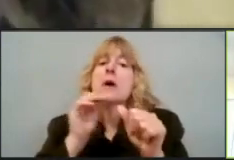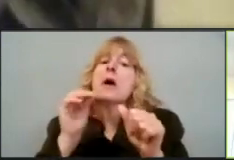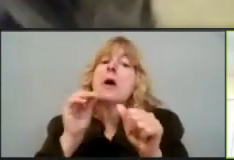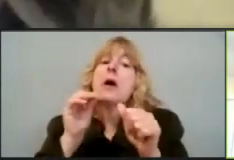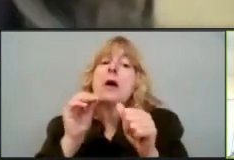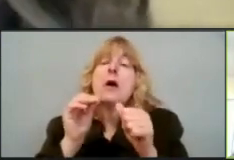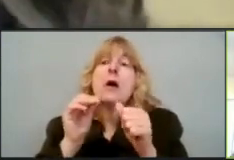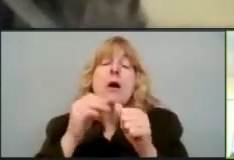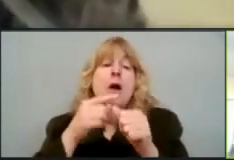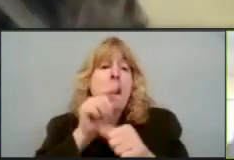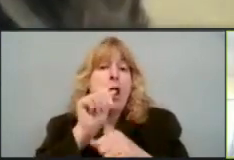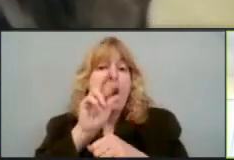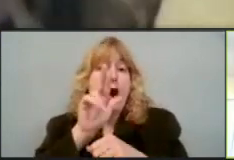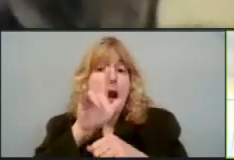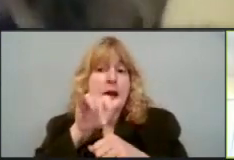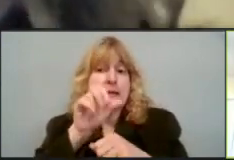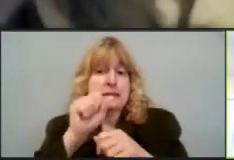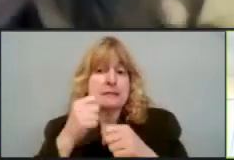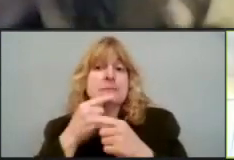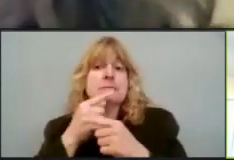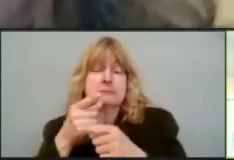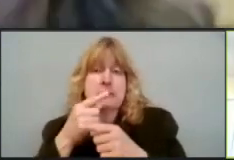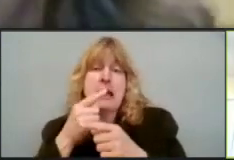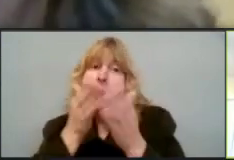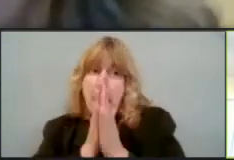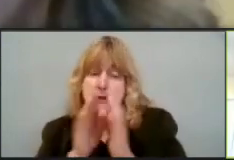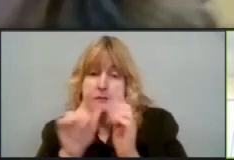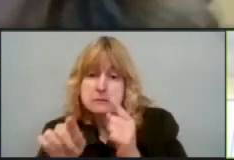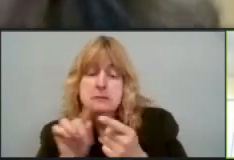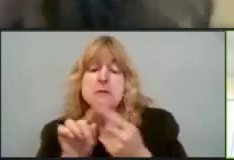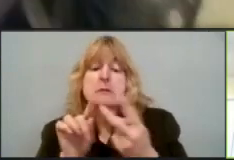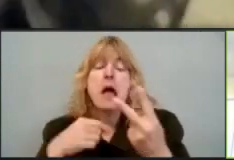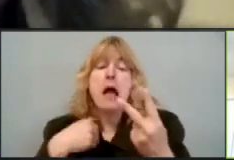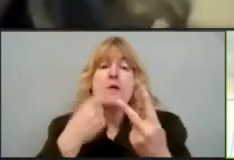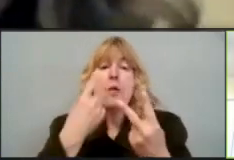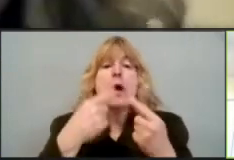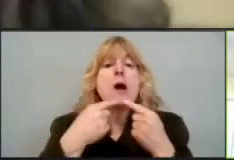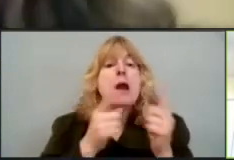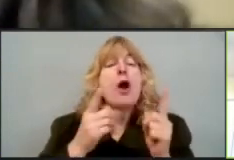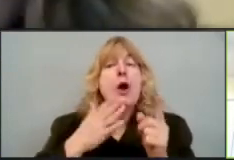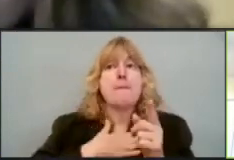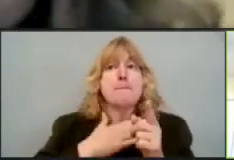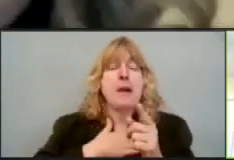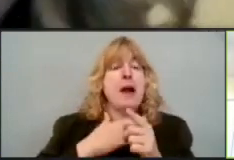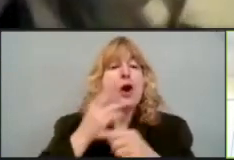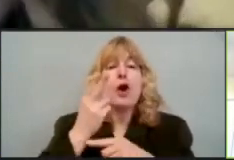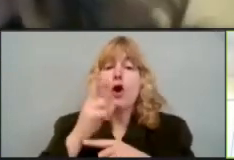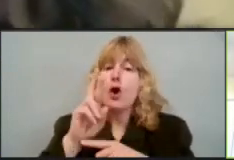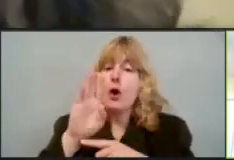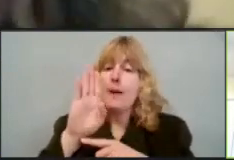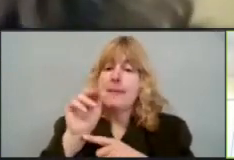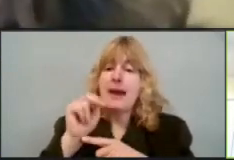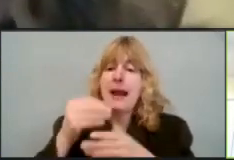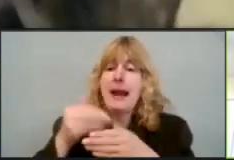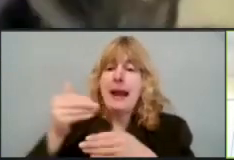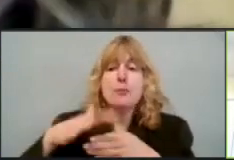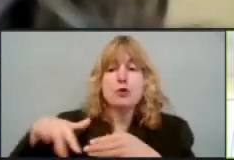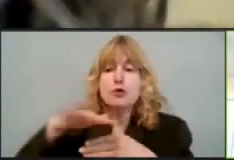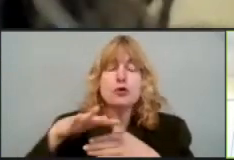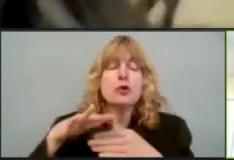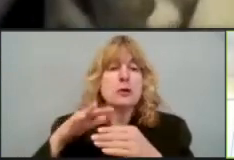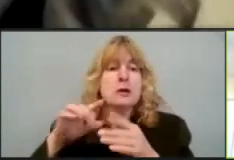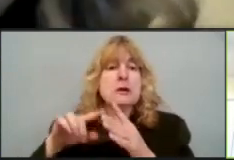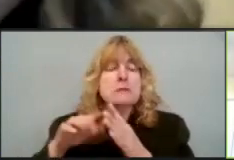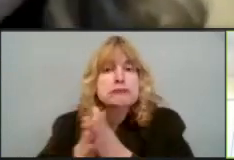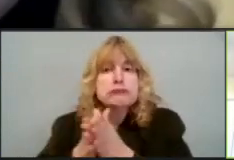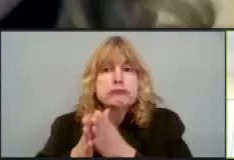Lisa gave was my organization, Urban Neighborhood Initiatives, which is in Southwest Detroit in 48209,